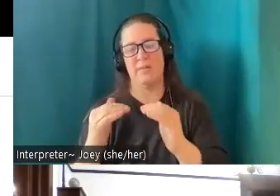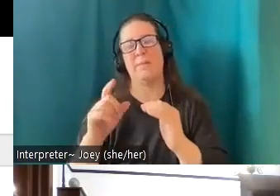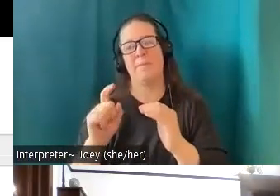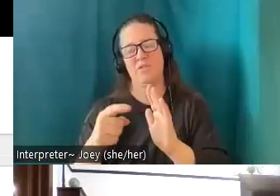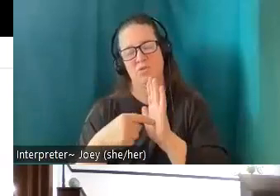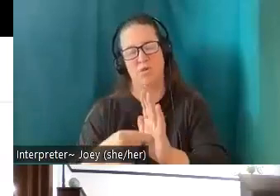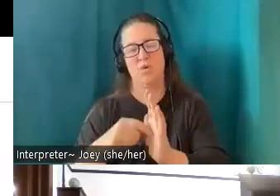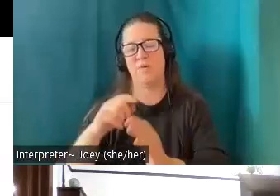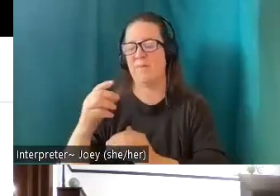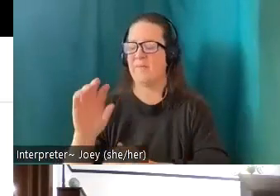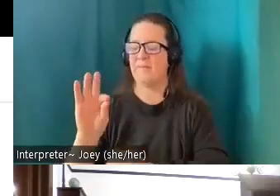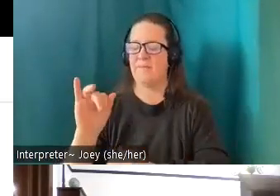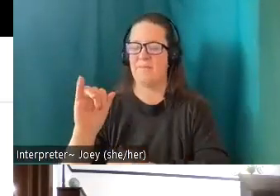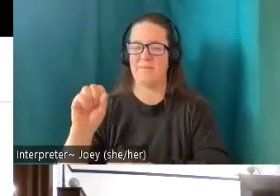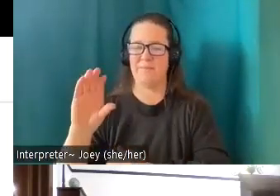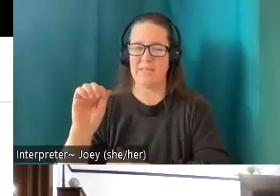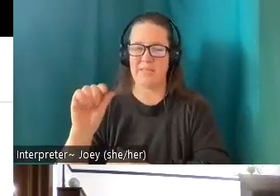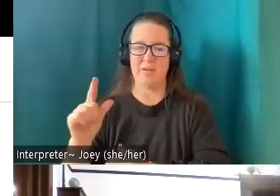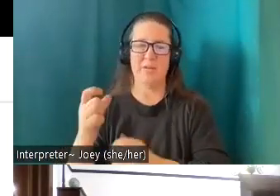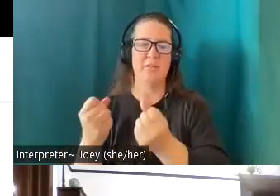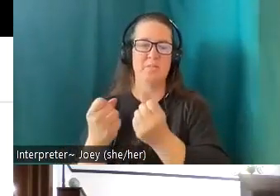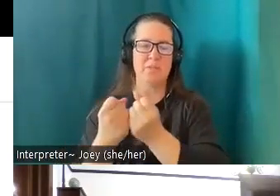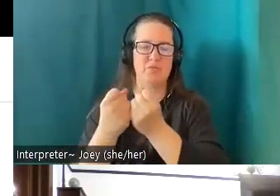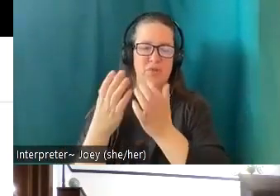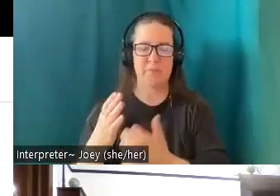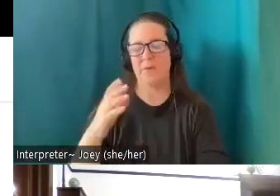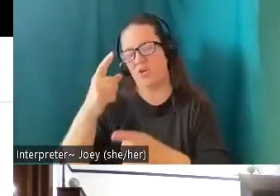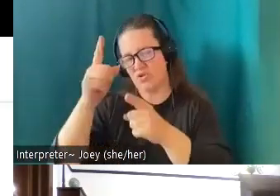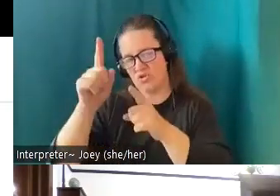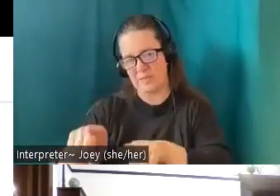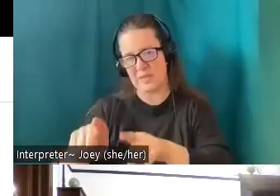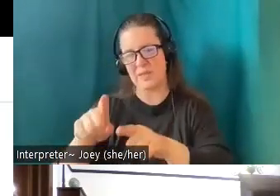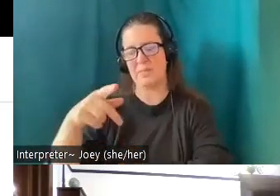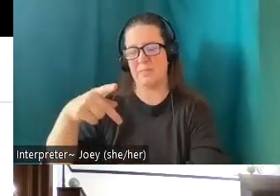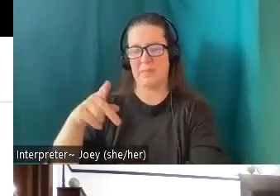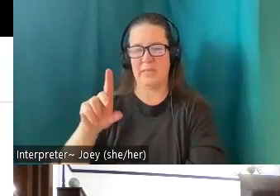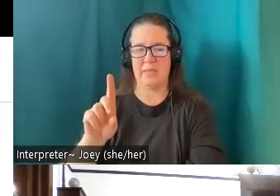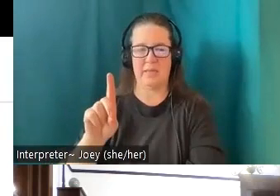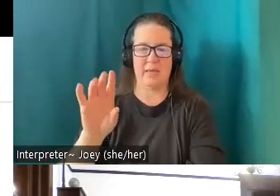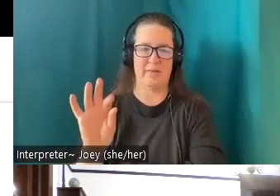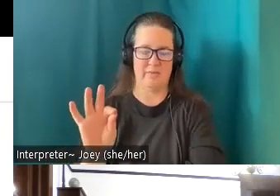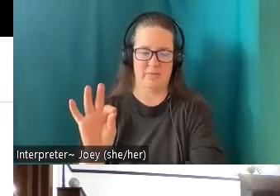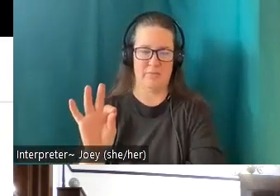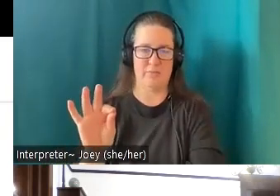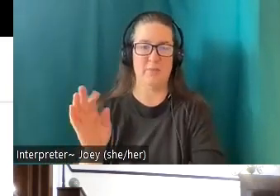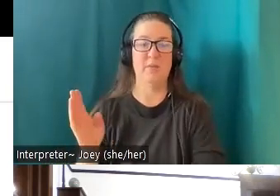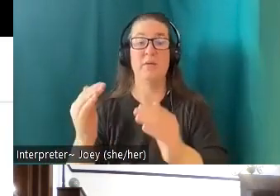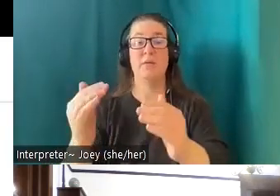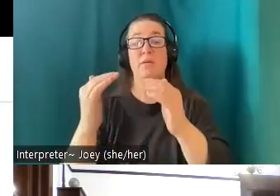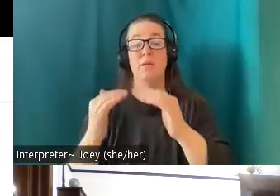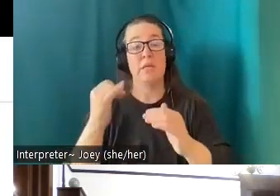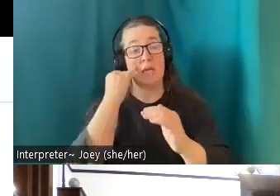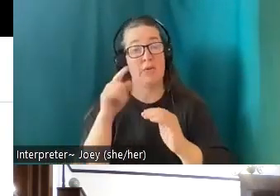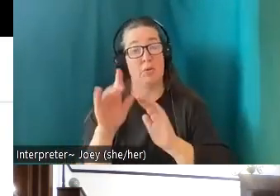format. If you're a tribal organization and select that above, you will need to upload your organization's resolution or charter